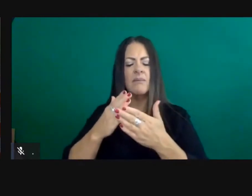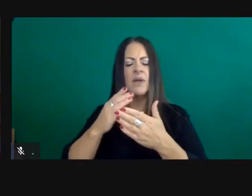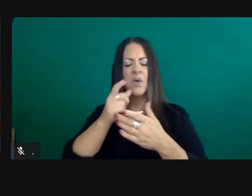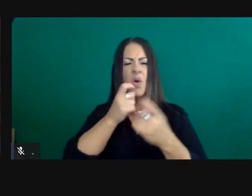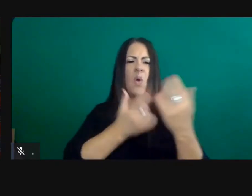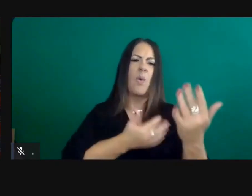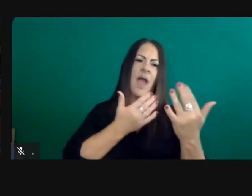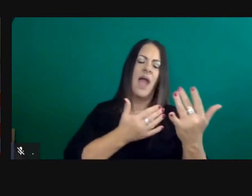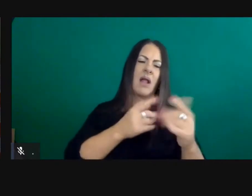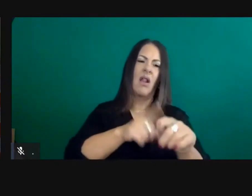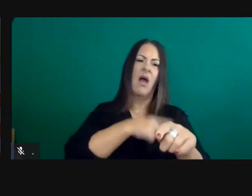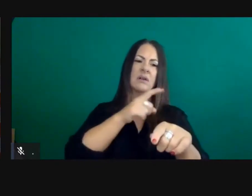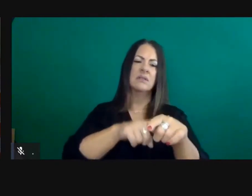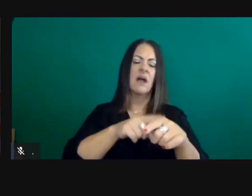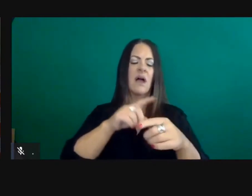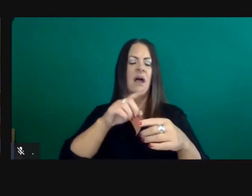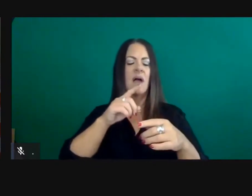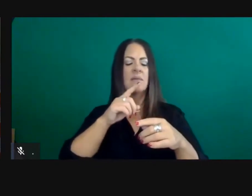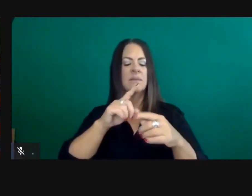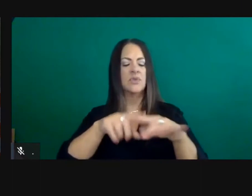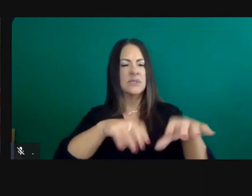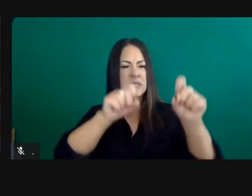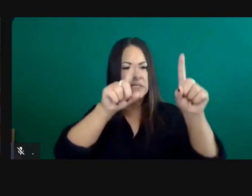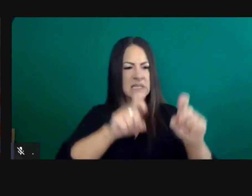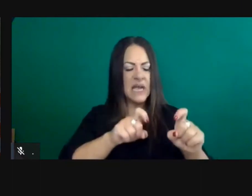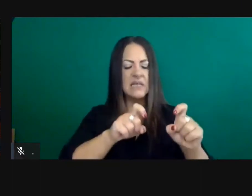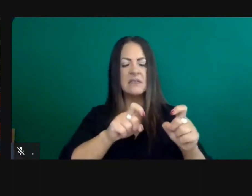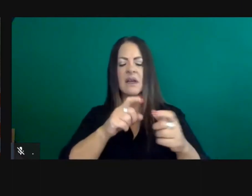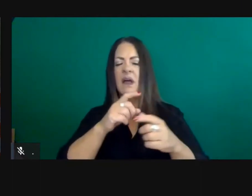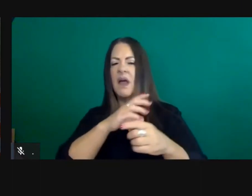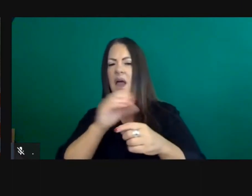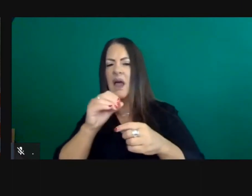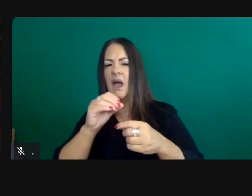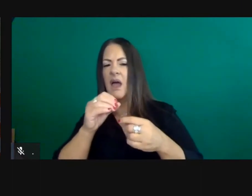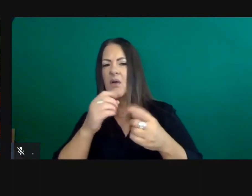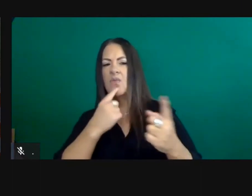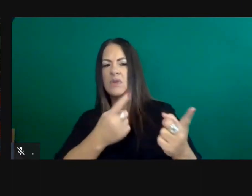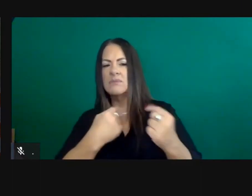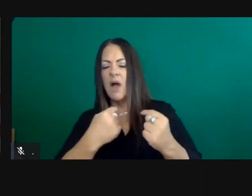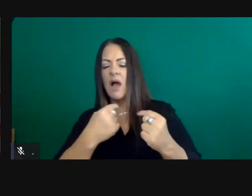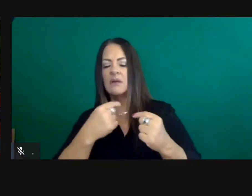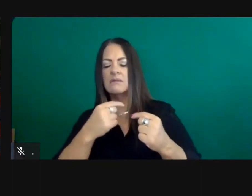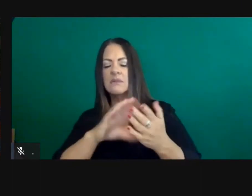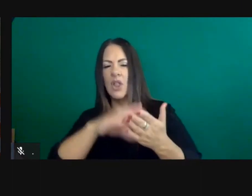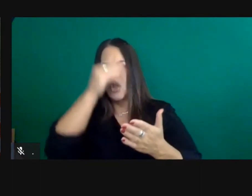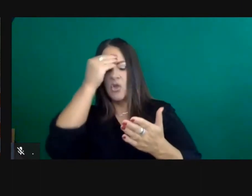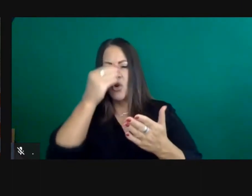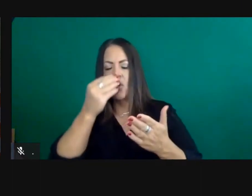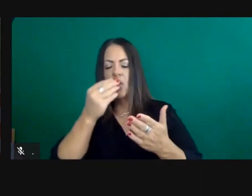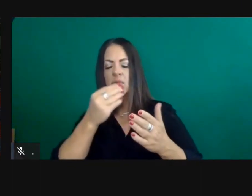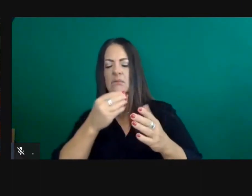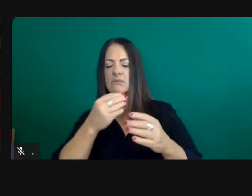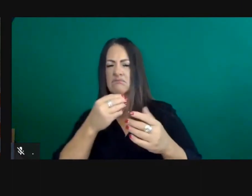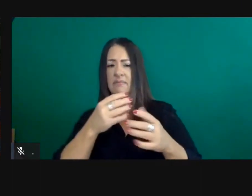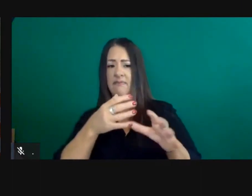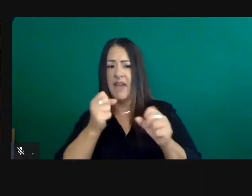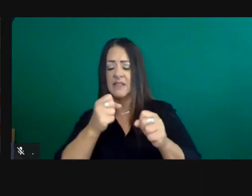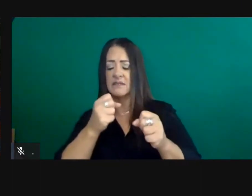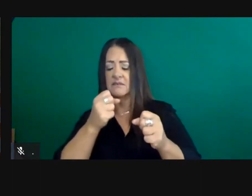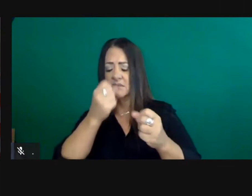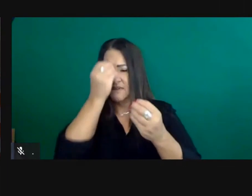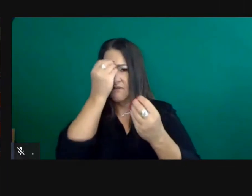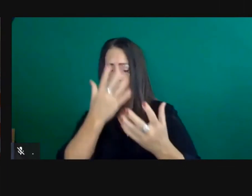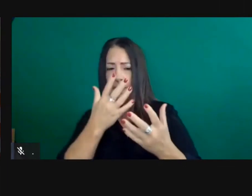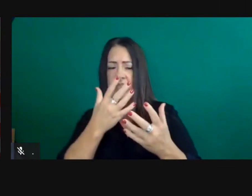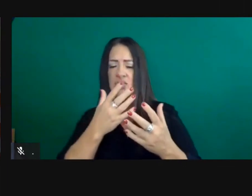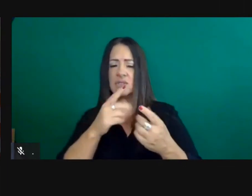on results and also just not having enough manpower. So as you and Dr. Khan have shared, that test turnaround time